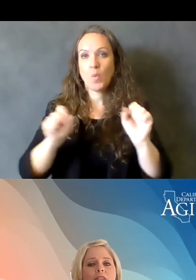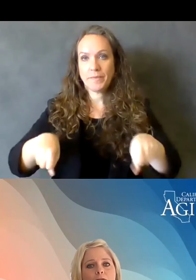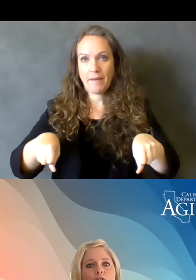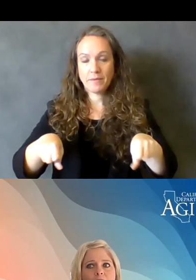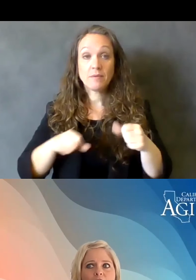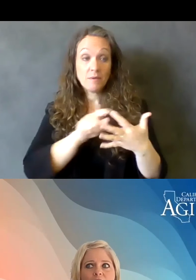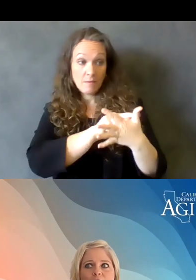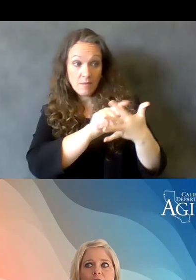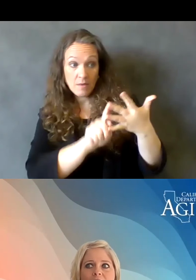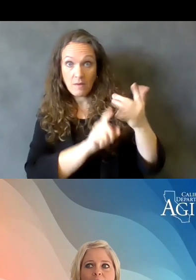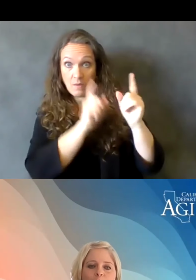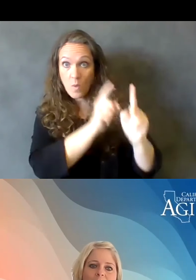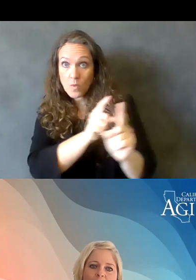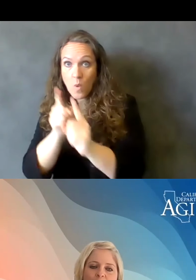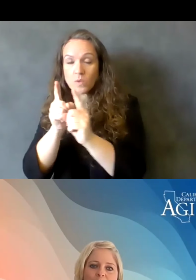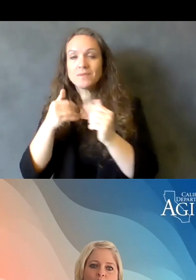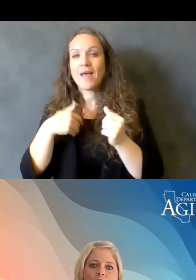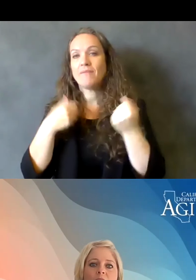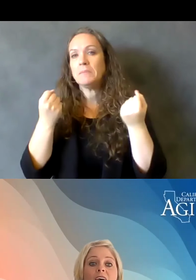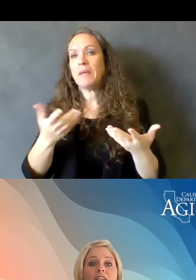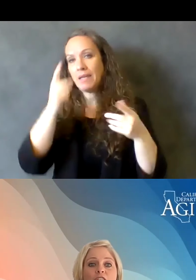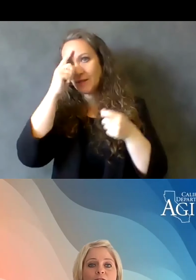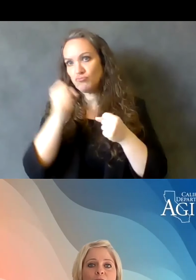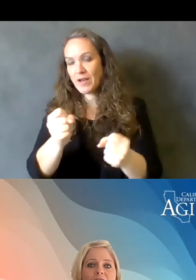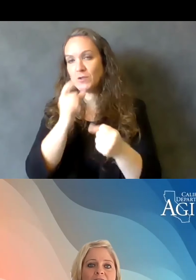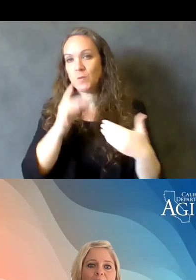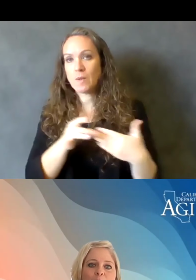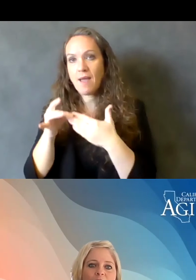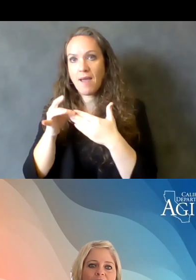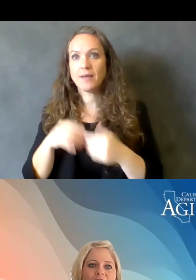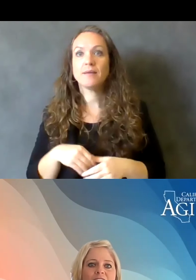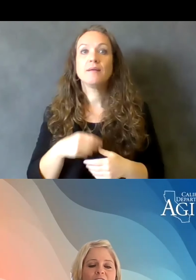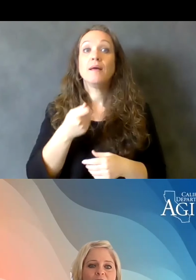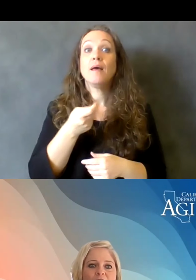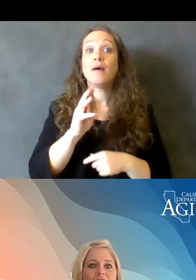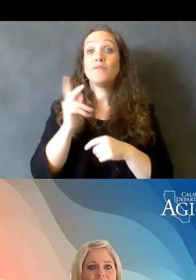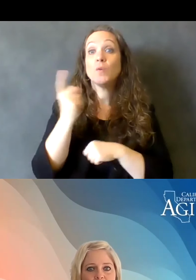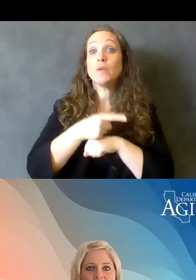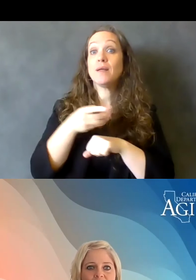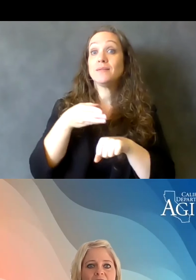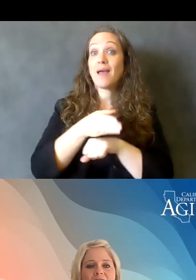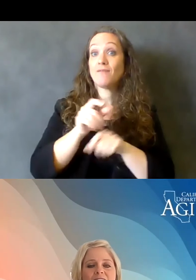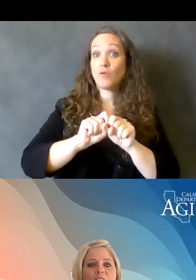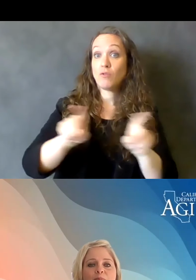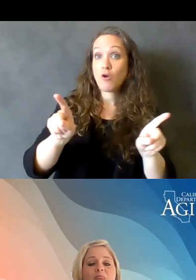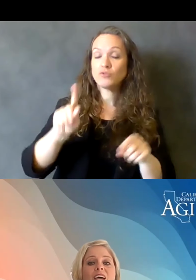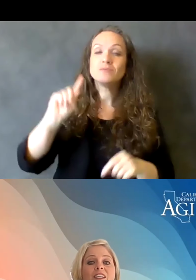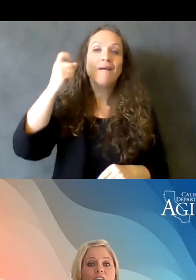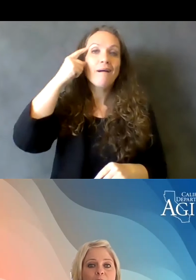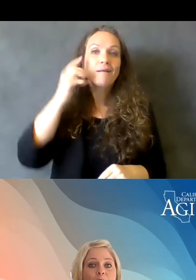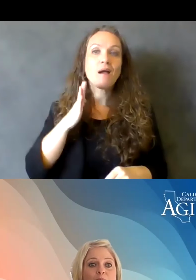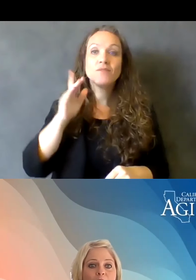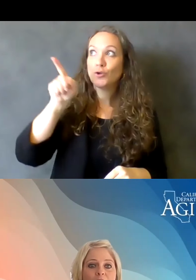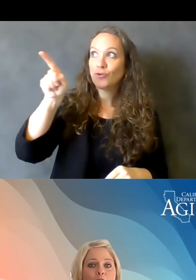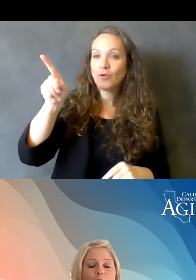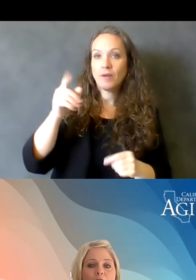are several strategies to guide implementation. Just a few days after we launched, the governor revealed his